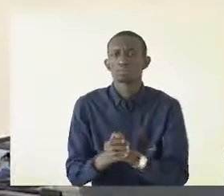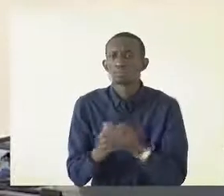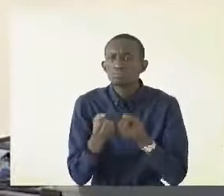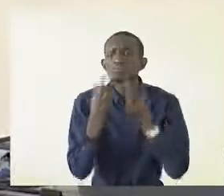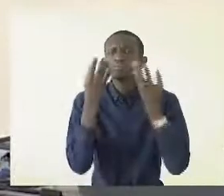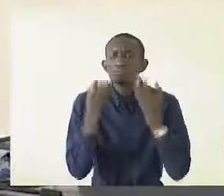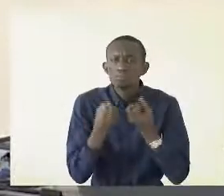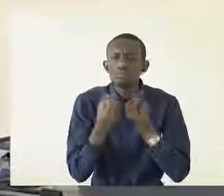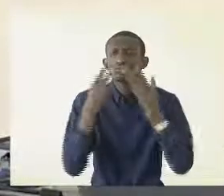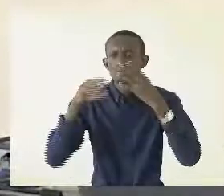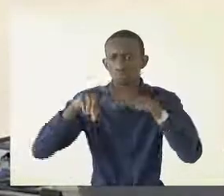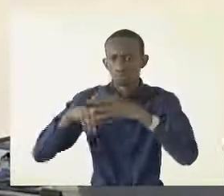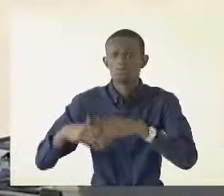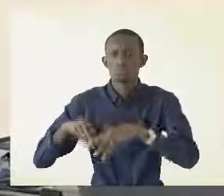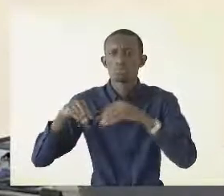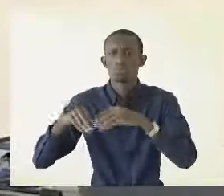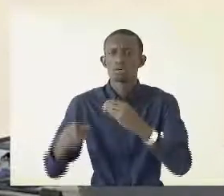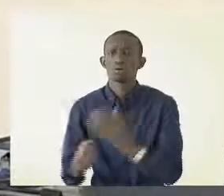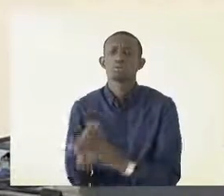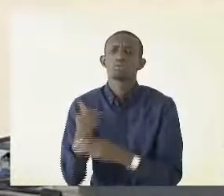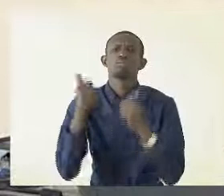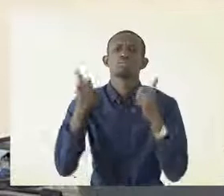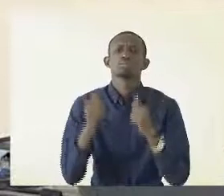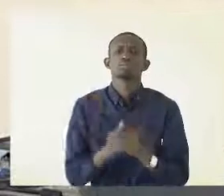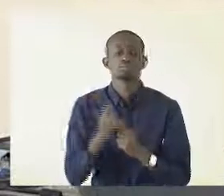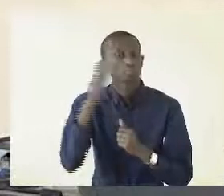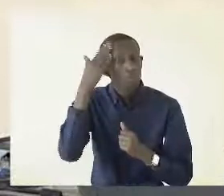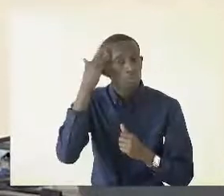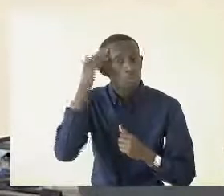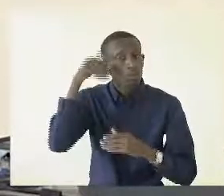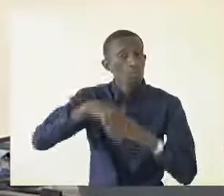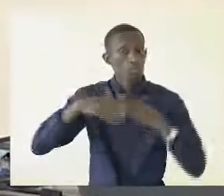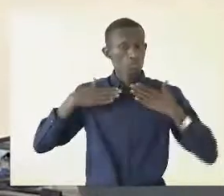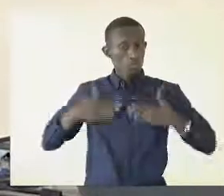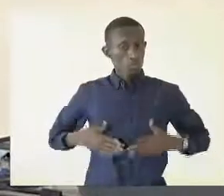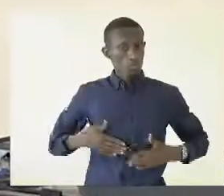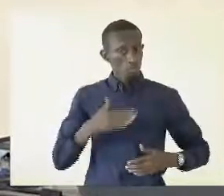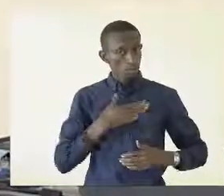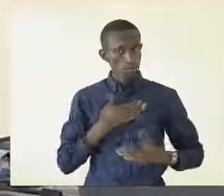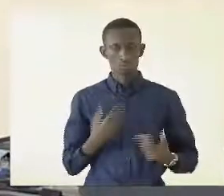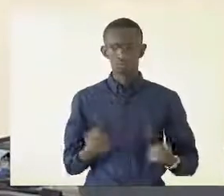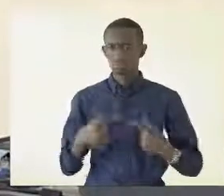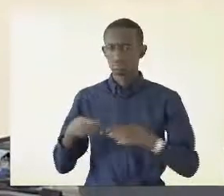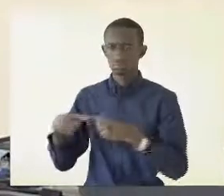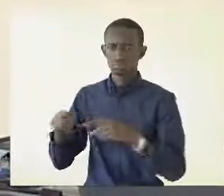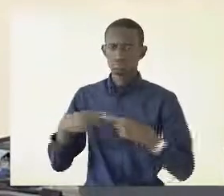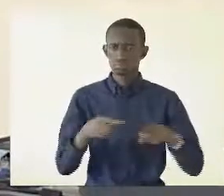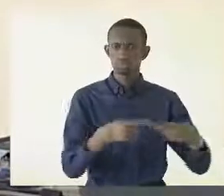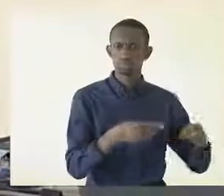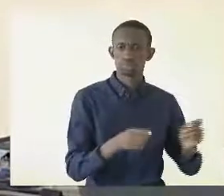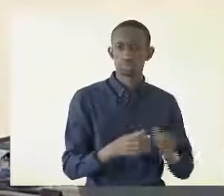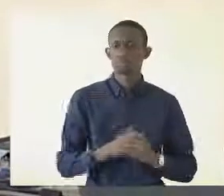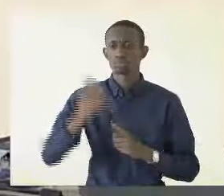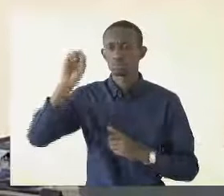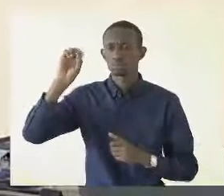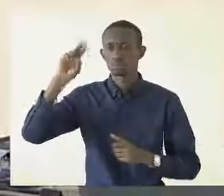flowering plants. Like you know, in our body we have different organs, like the heart,